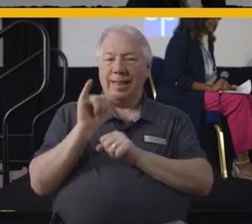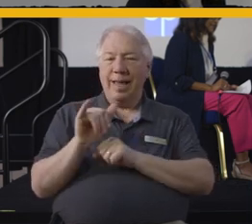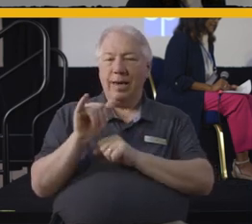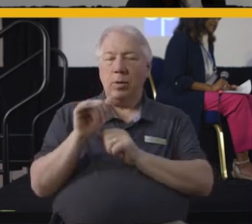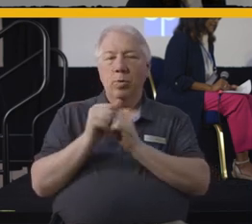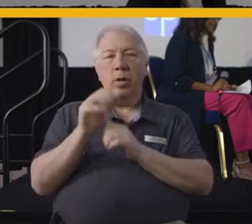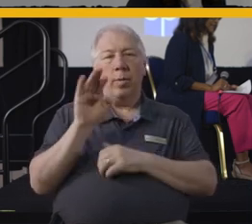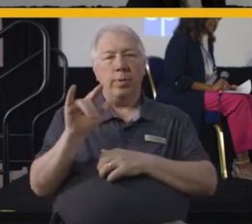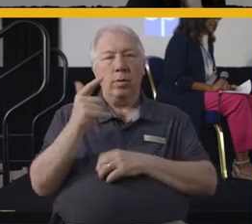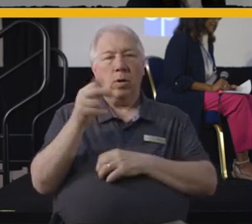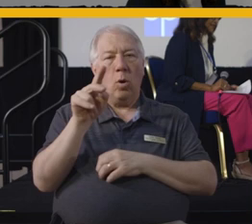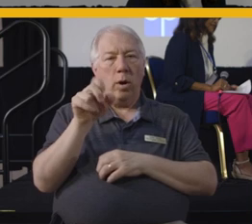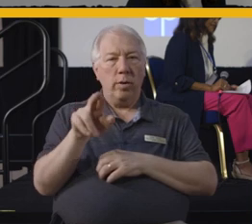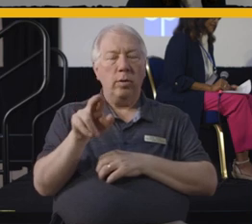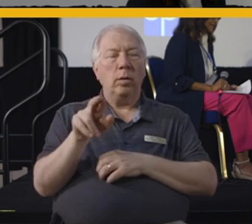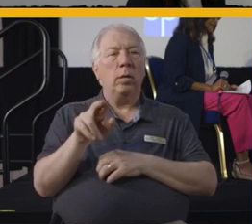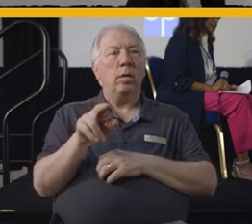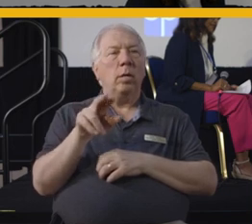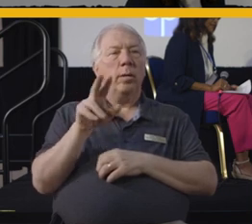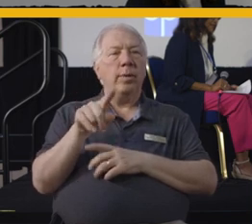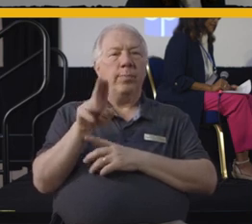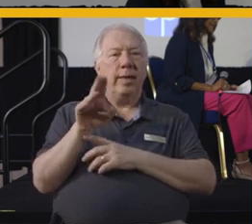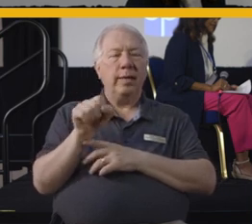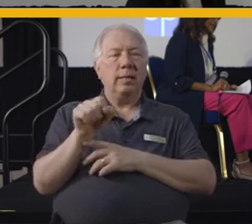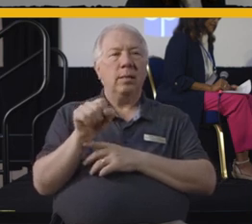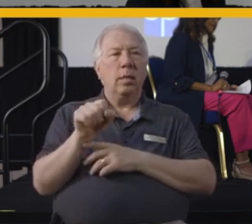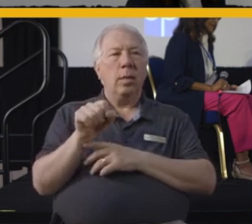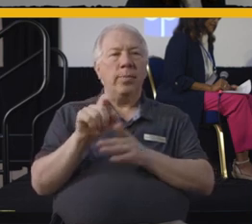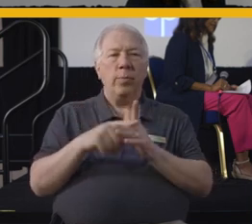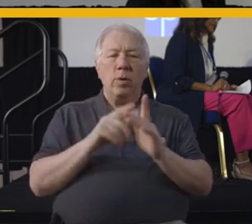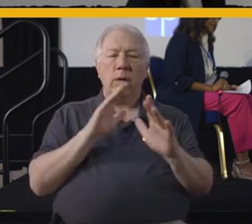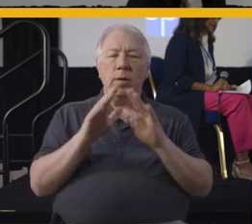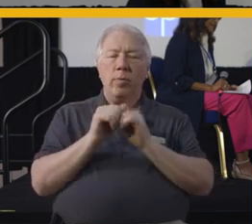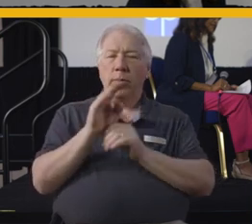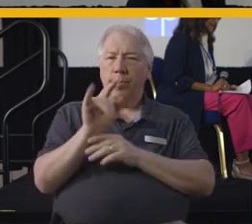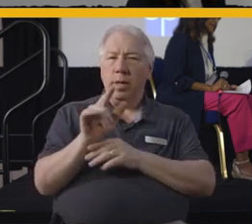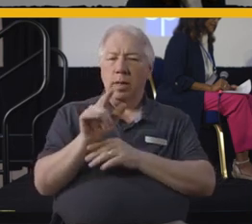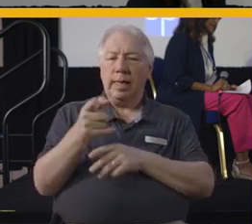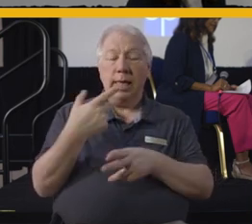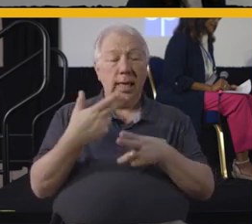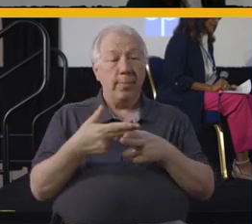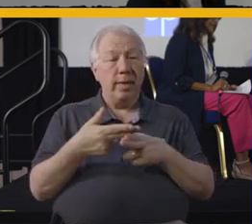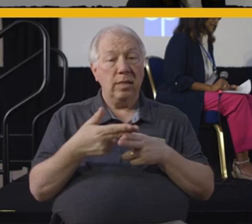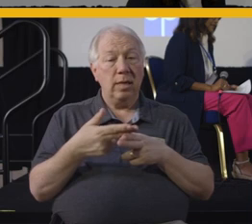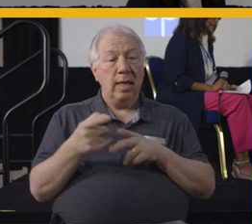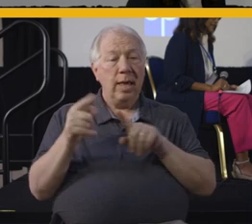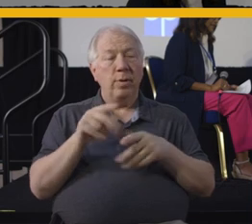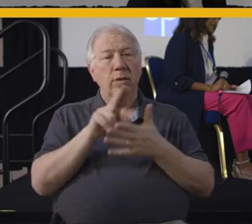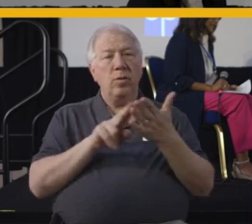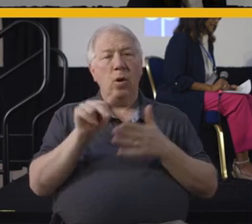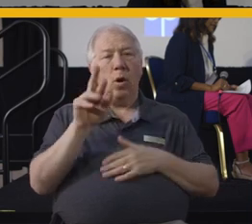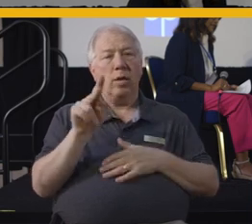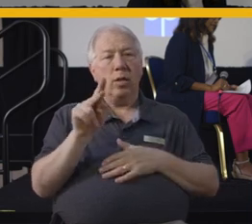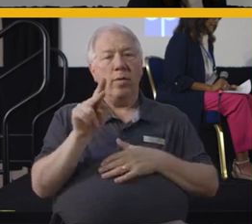Gardner at PBS, you know, we started a conversation with Bill, and he mentioned that he went to the University of